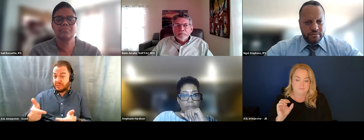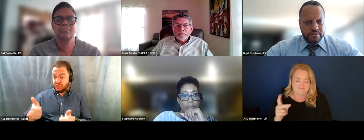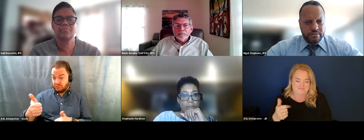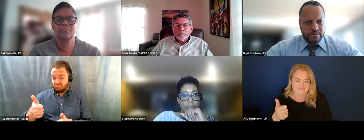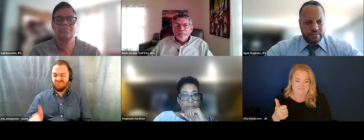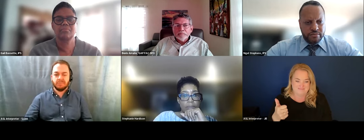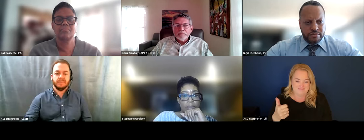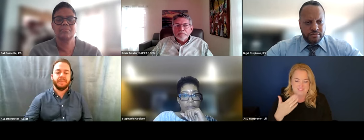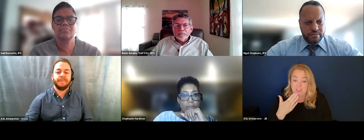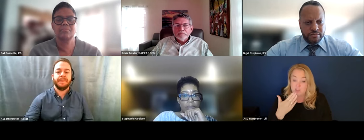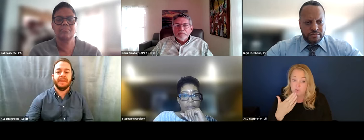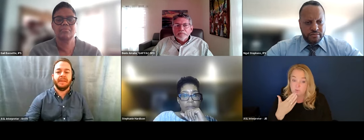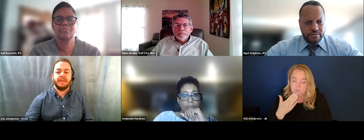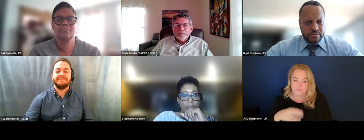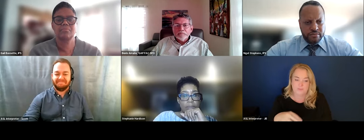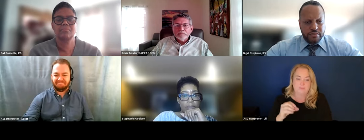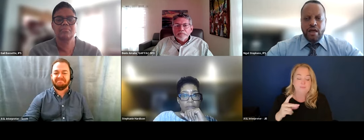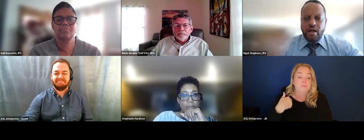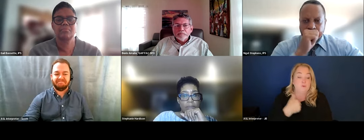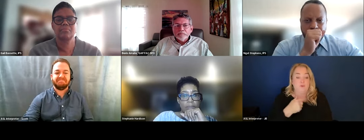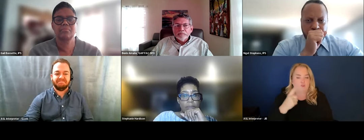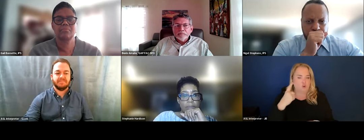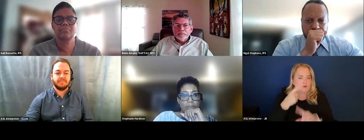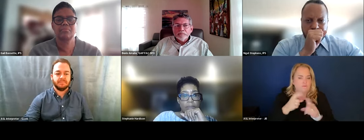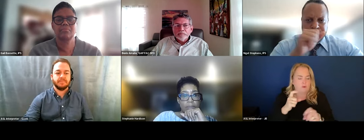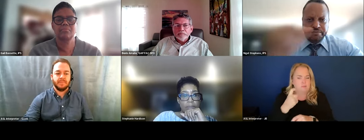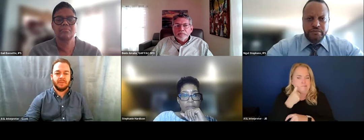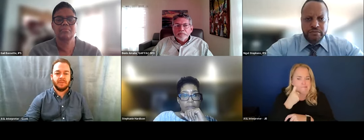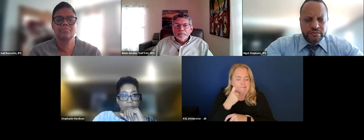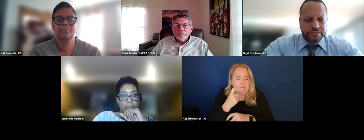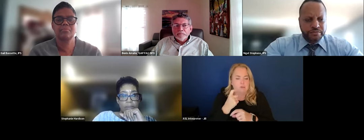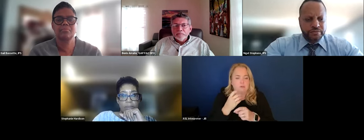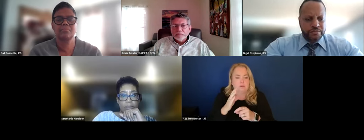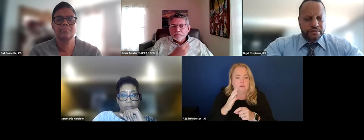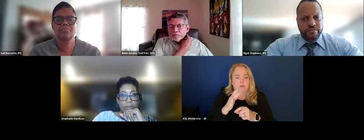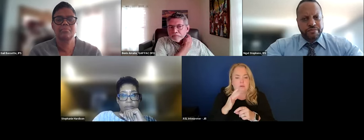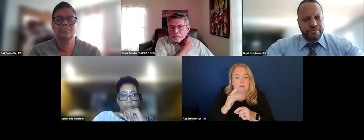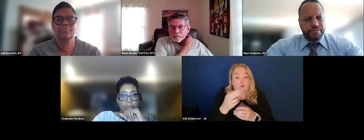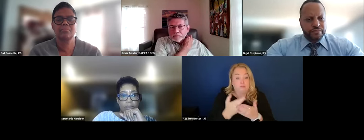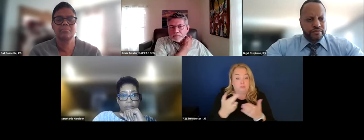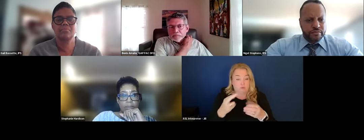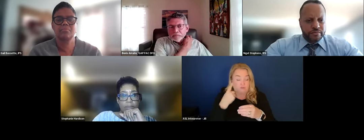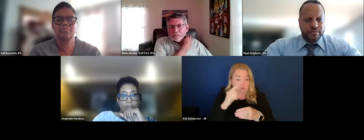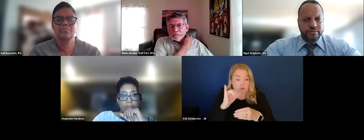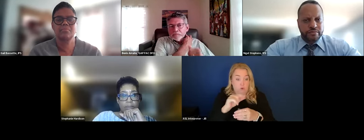we've heard this from some of the earlier comments too, the resources in these companies are so